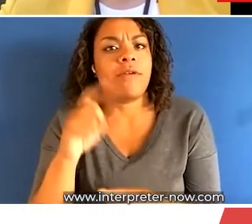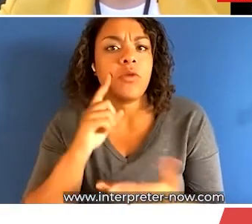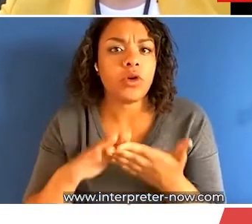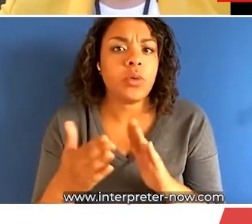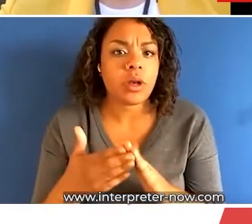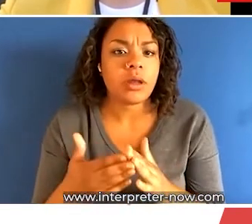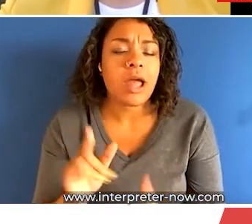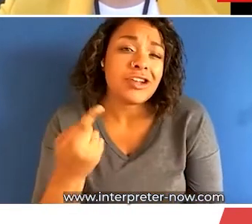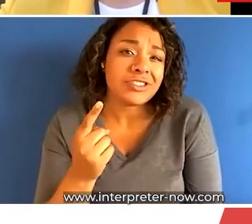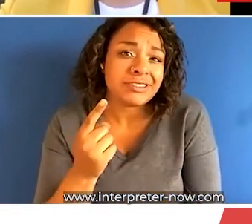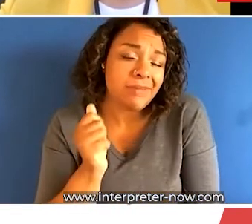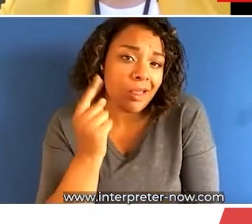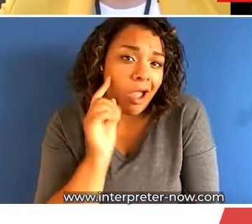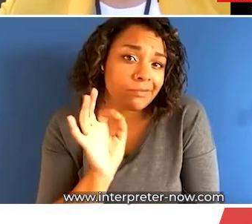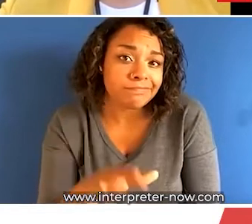It's just a thought.